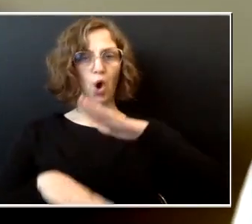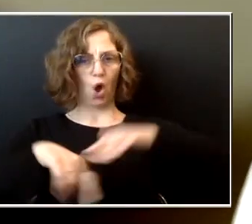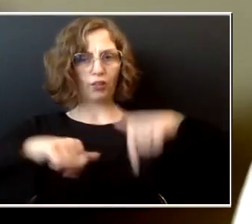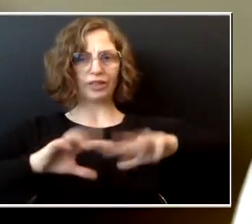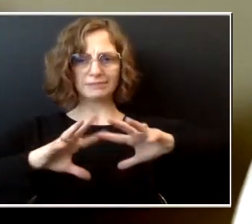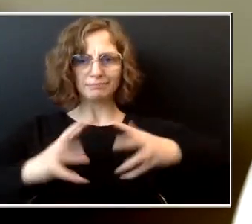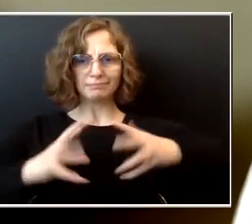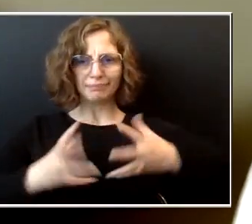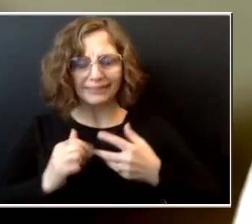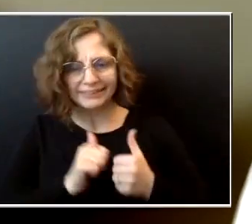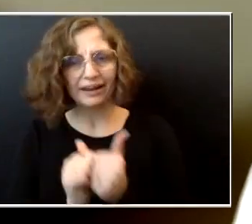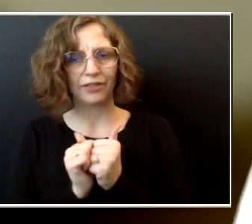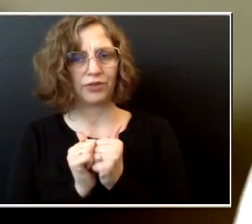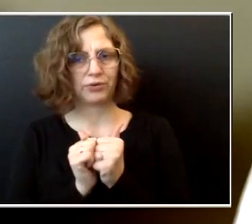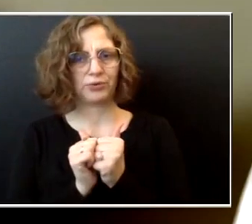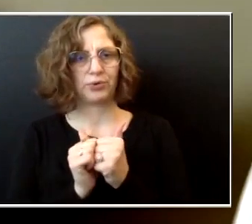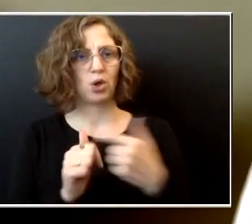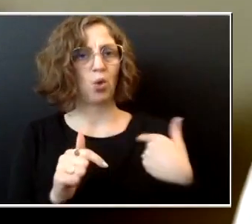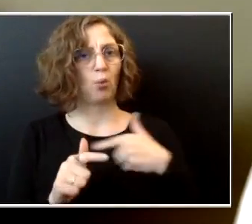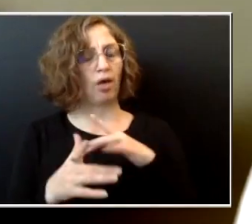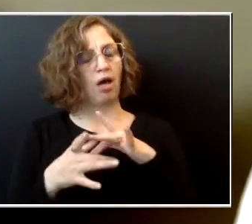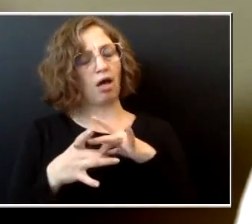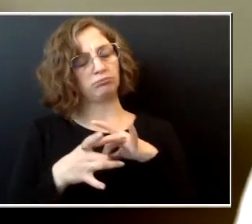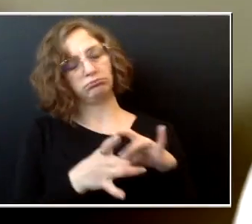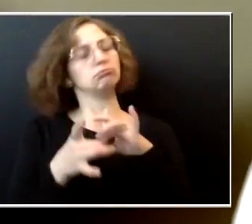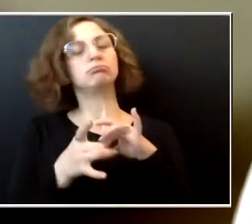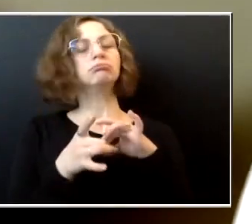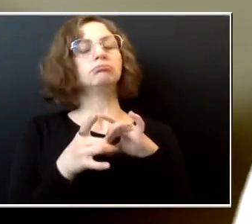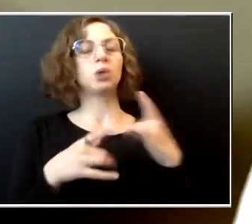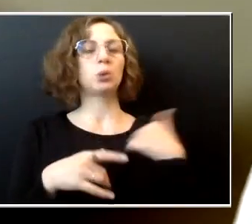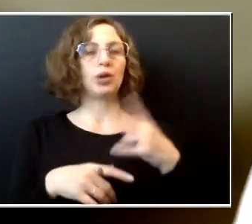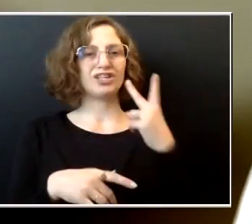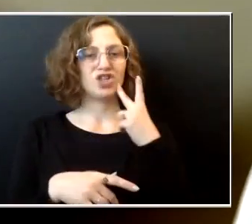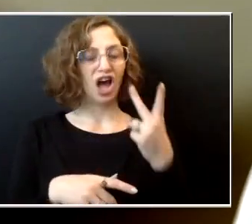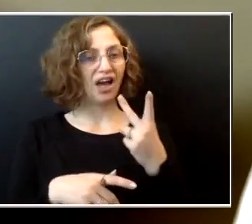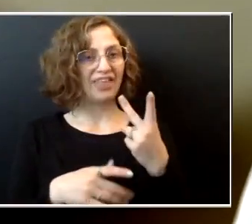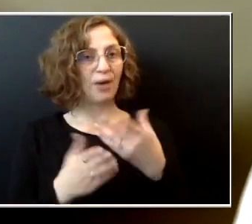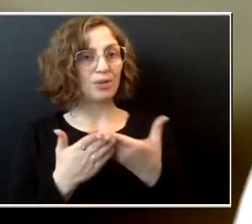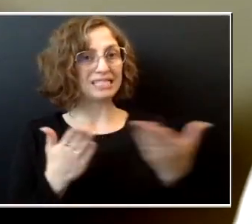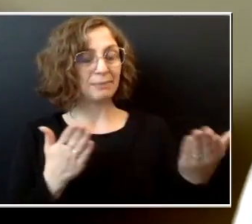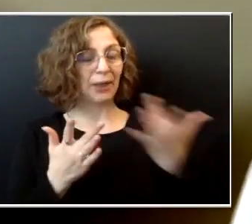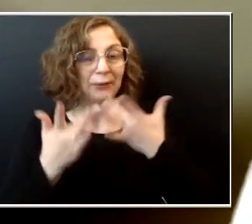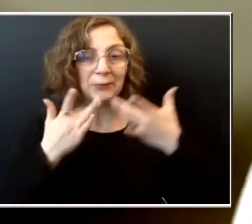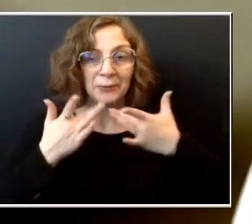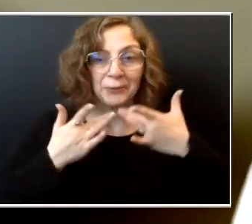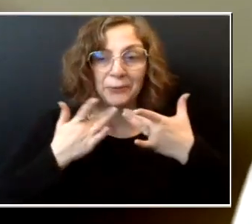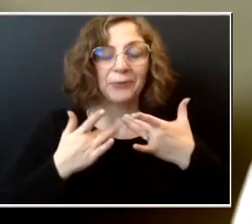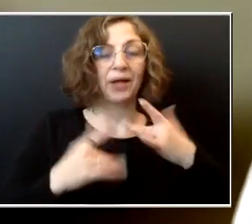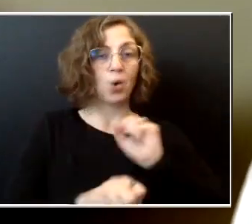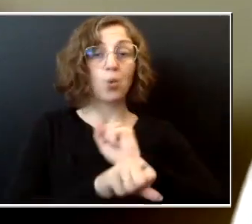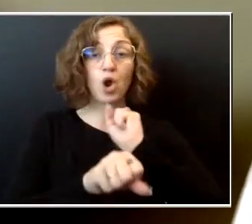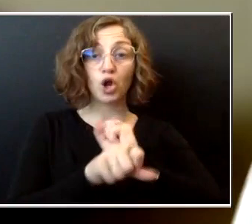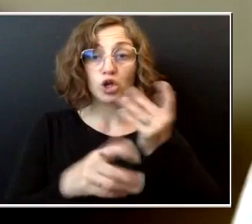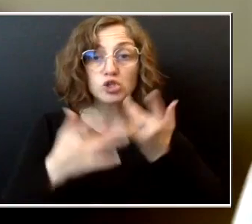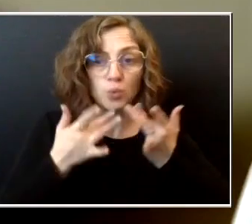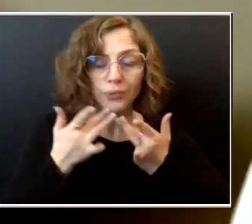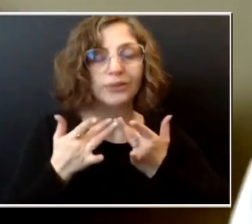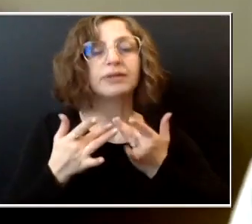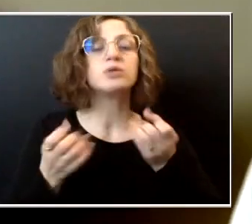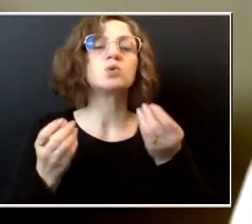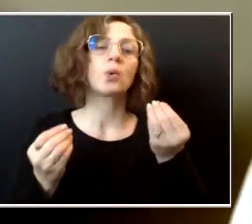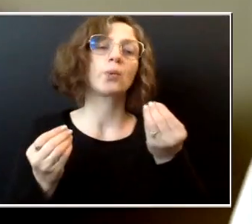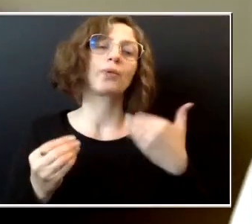that with supply chain shortages. We saw that with worker shortages because of that. So there are many things to